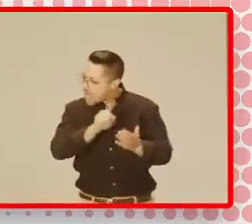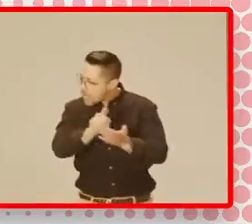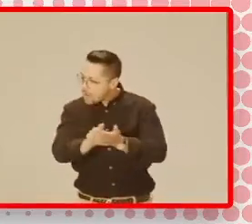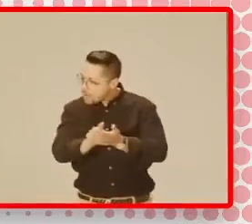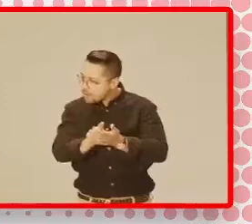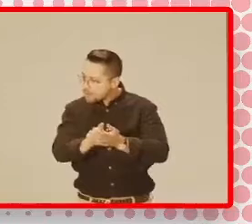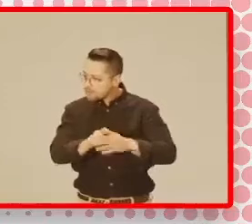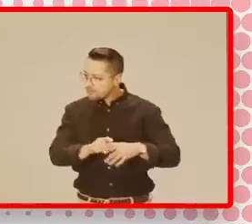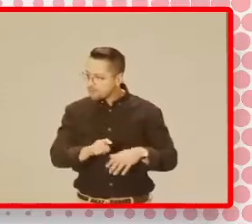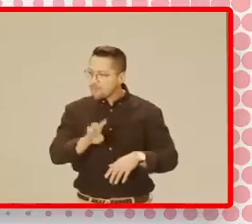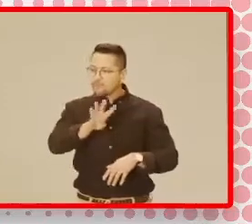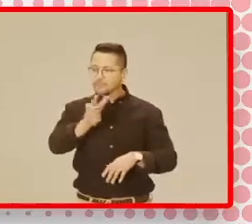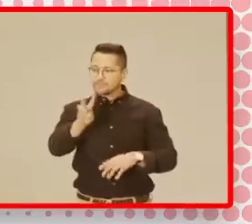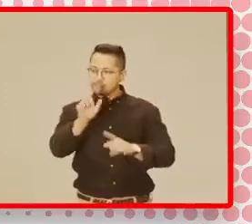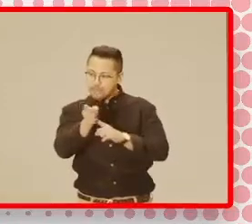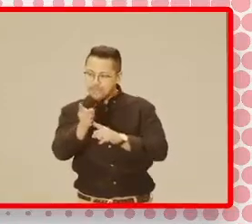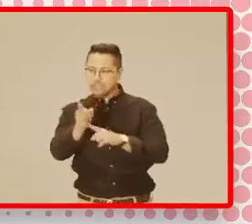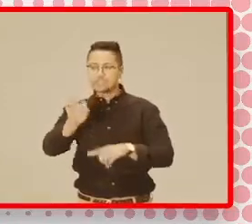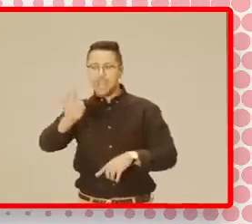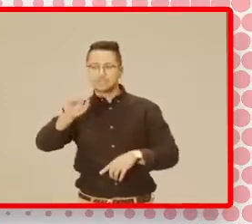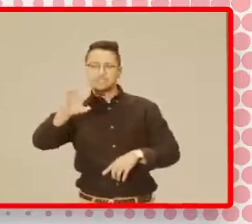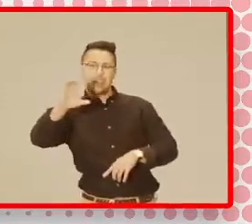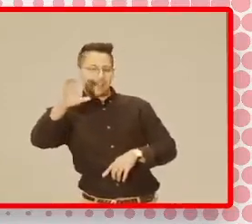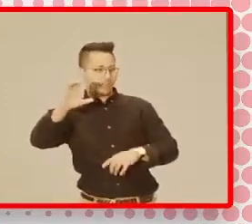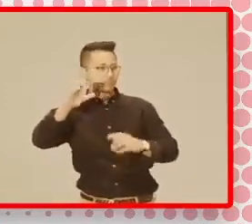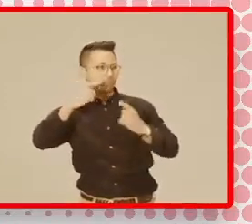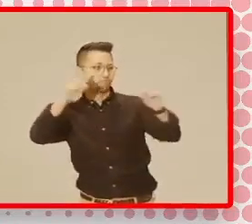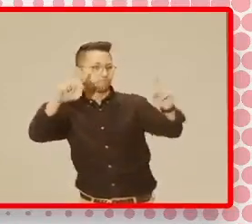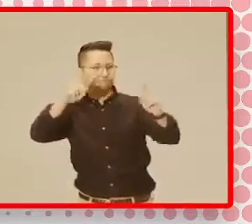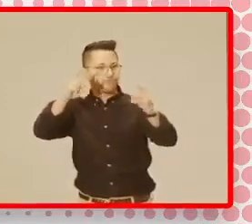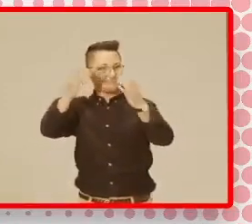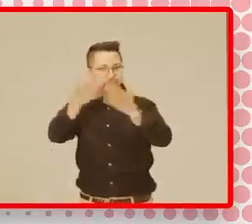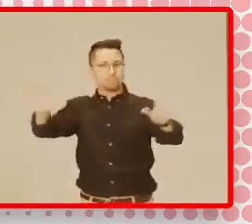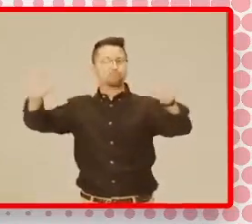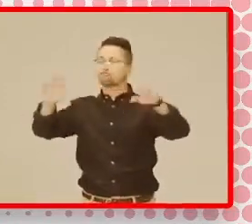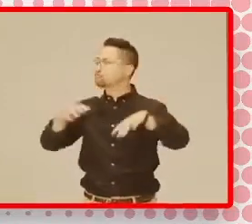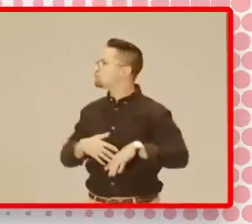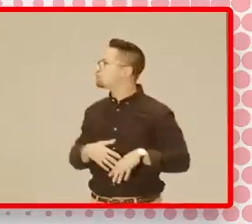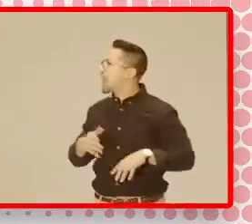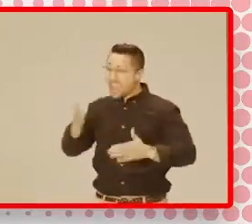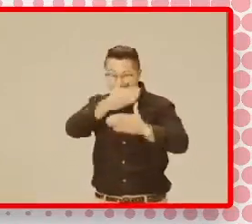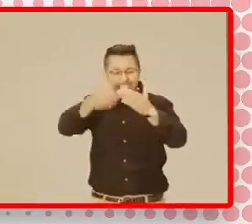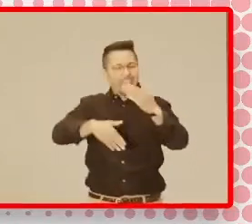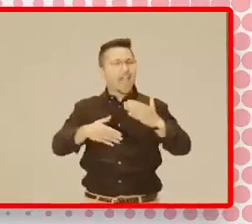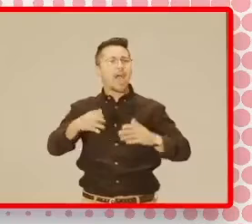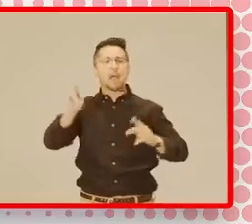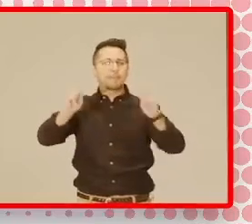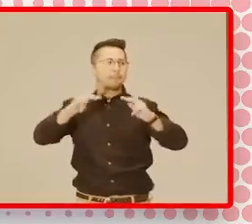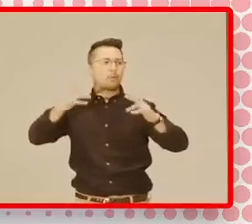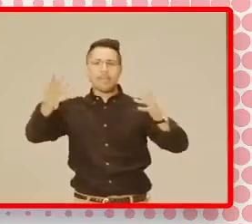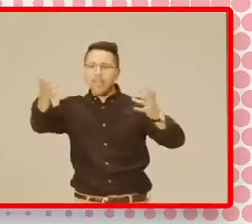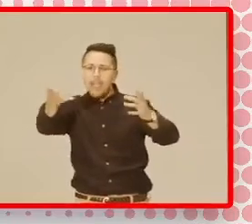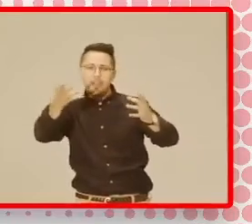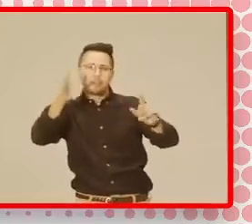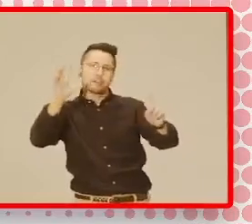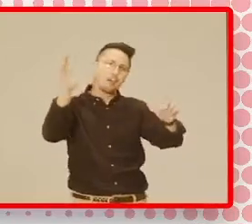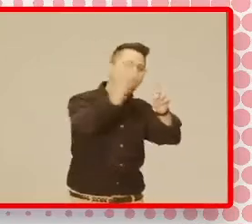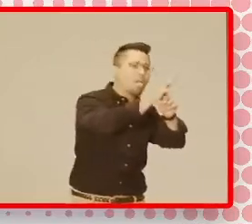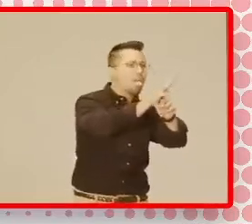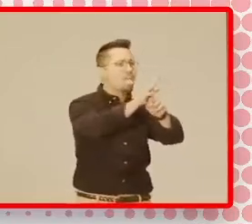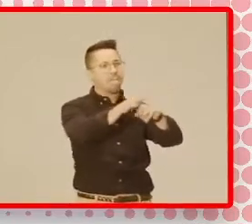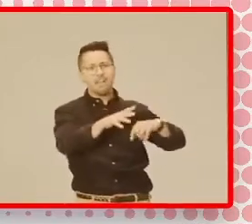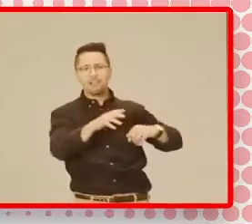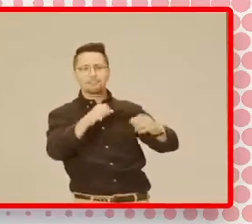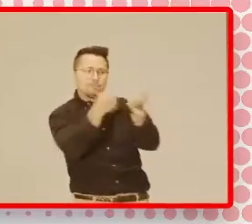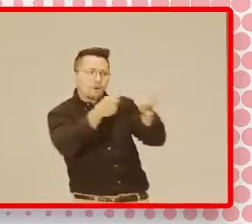But this moment, at the finish line, with hugs from everyone who helped him get there, will last forever. Honestly, I felt at peace,